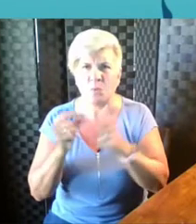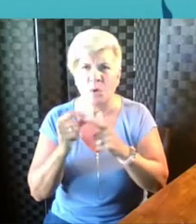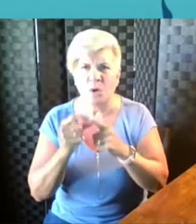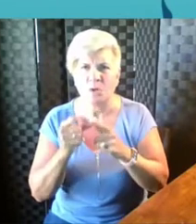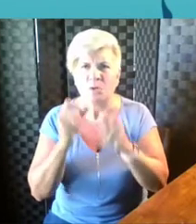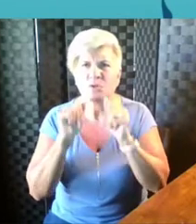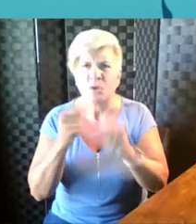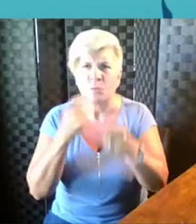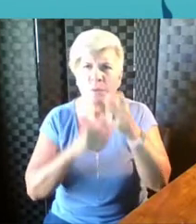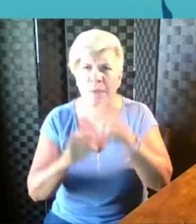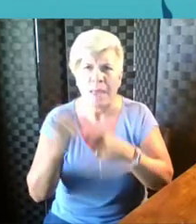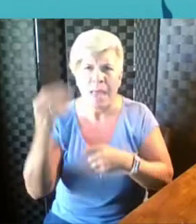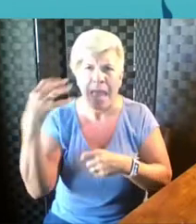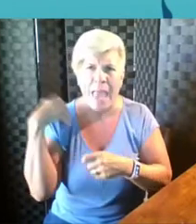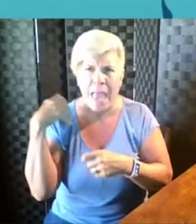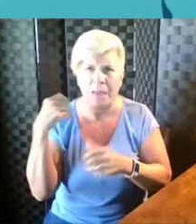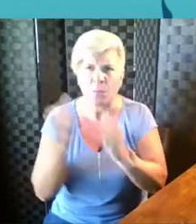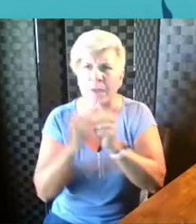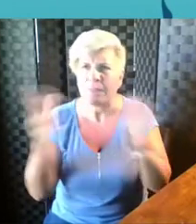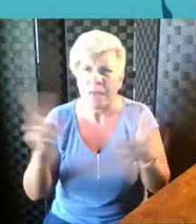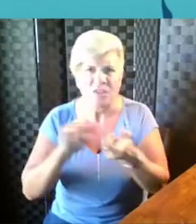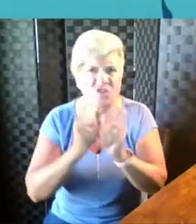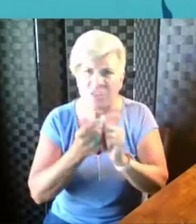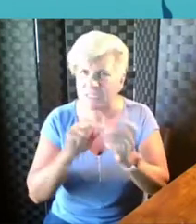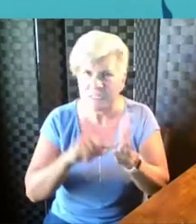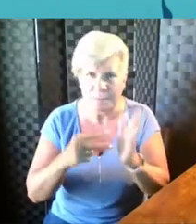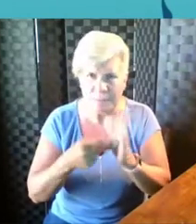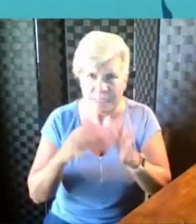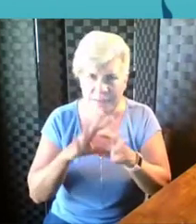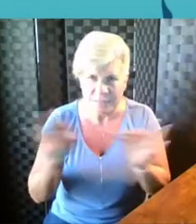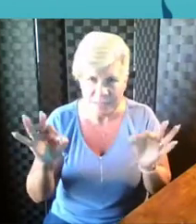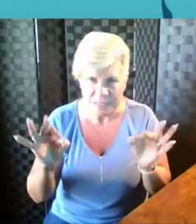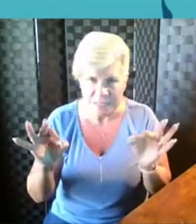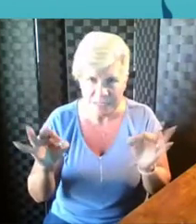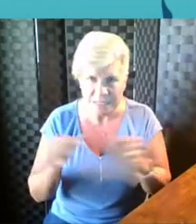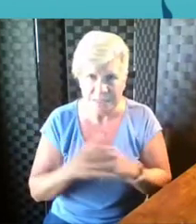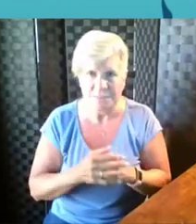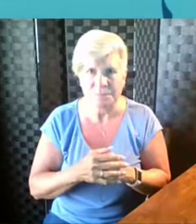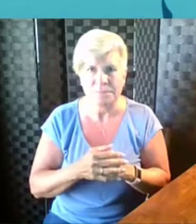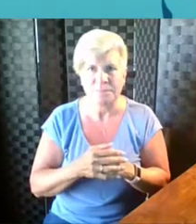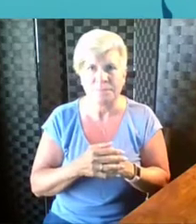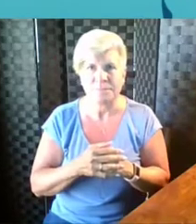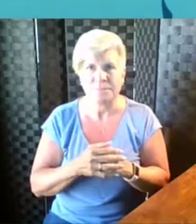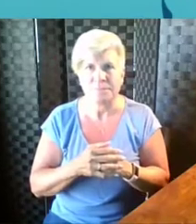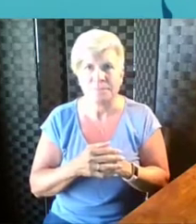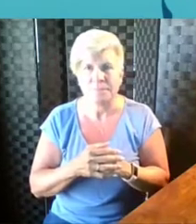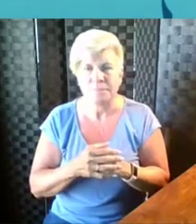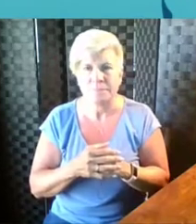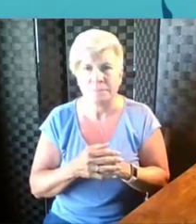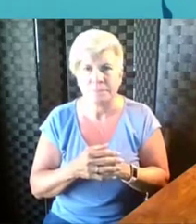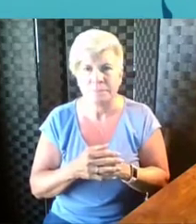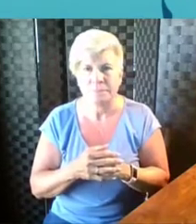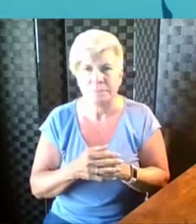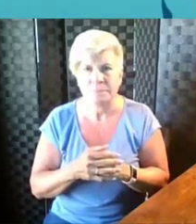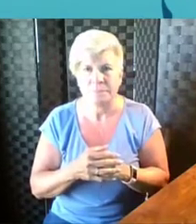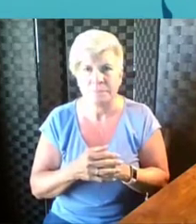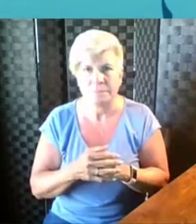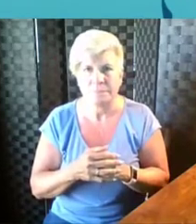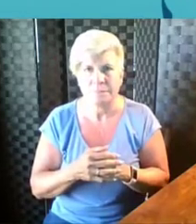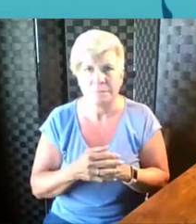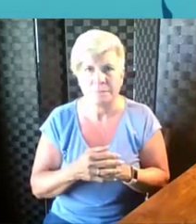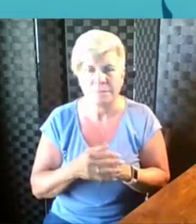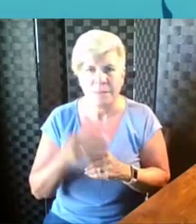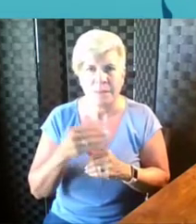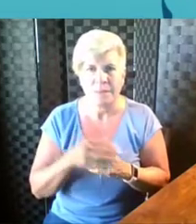Which word could replace head without changing the meaning of the sentence? Hint, they're